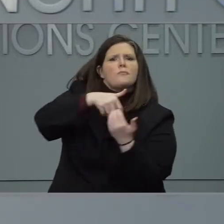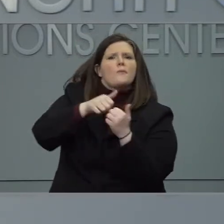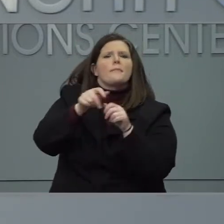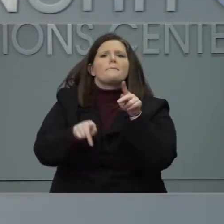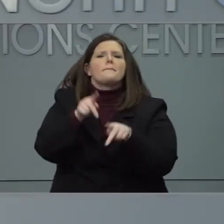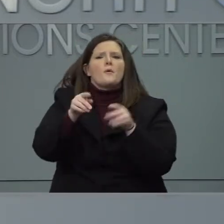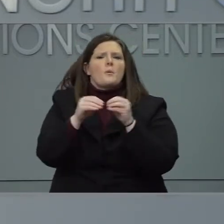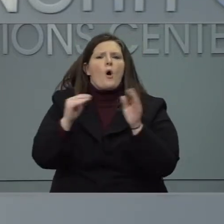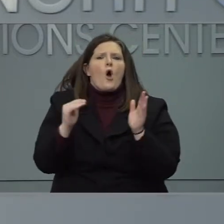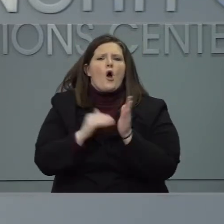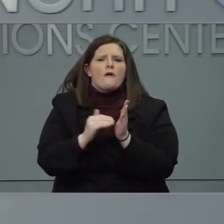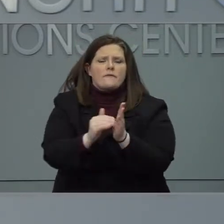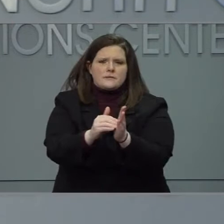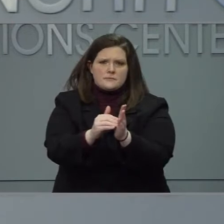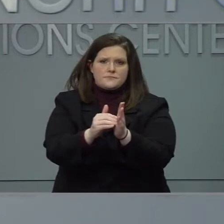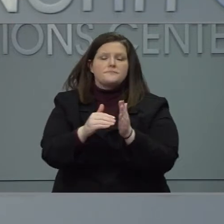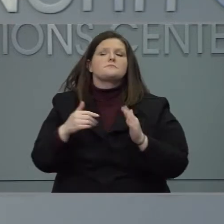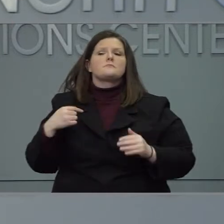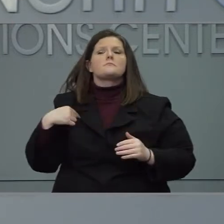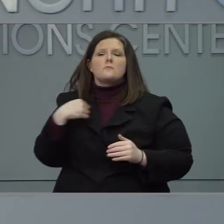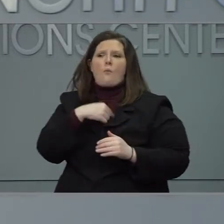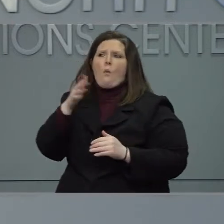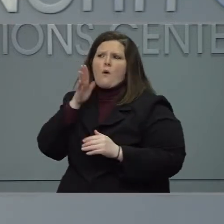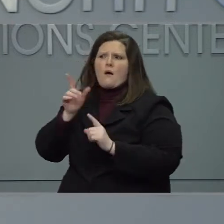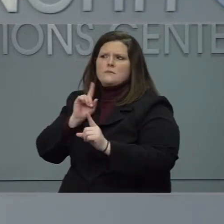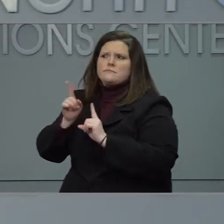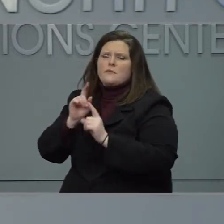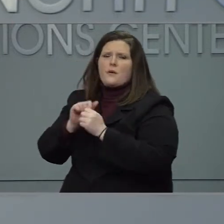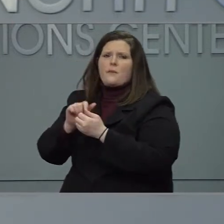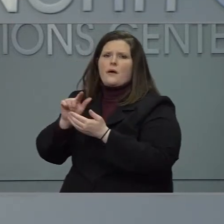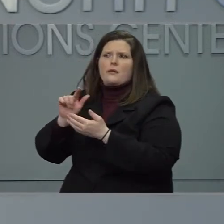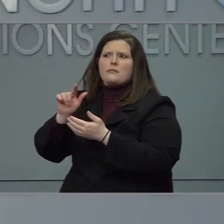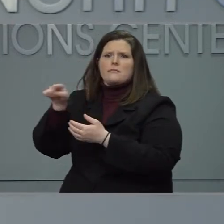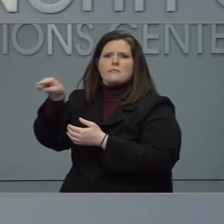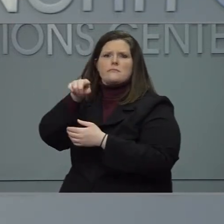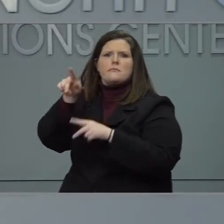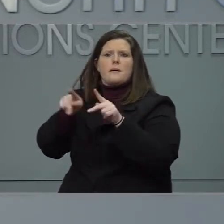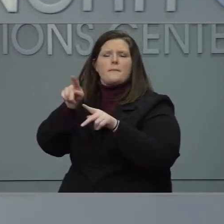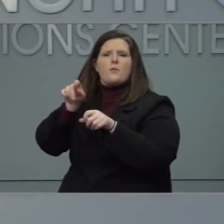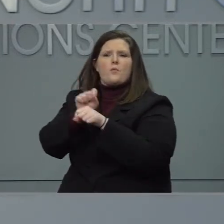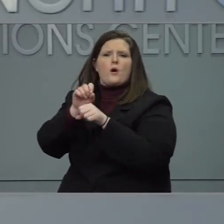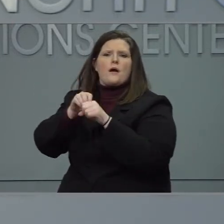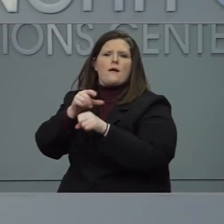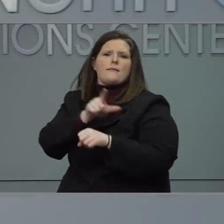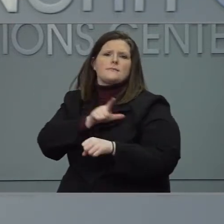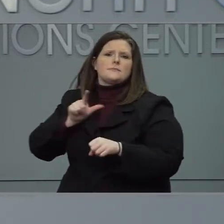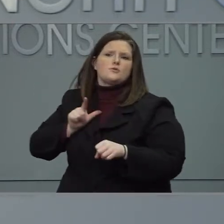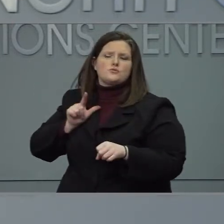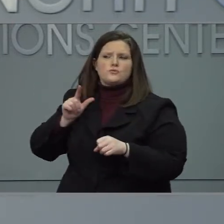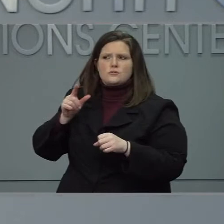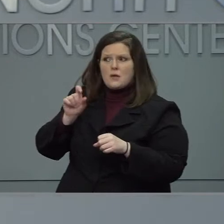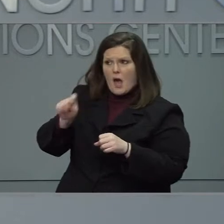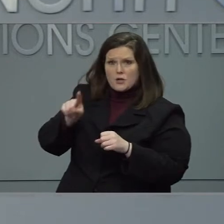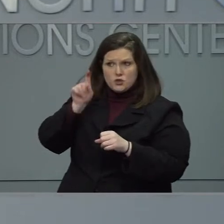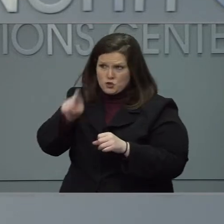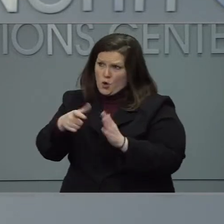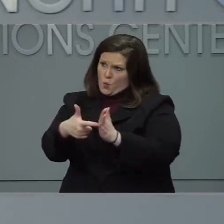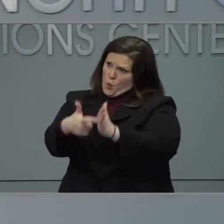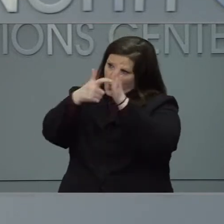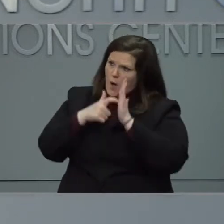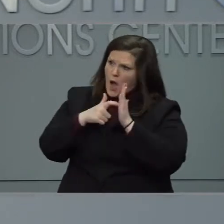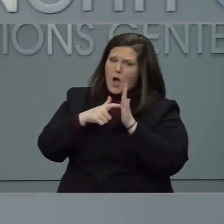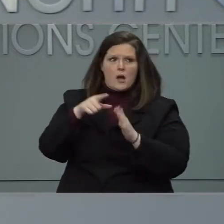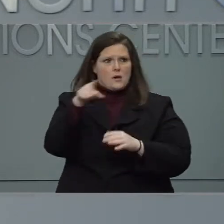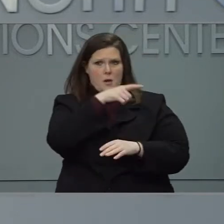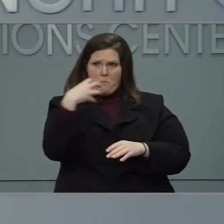that we're going to be talking with legislators and others about whether vaccines should be required and whether